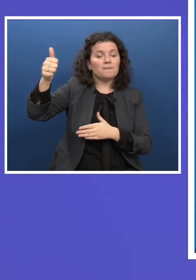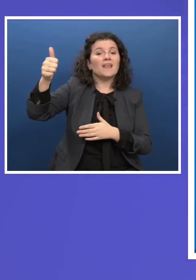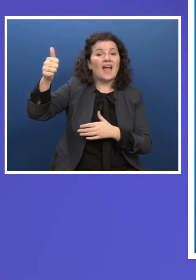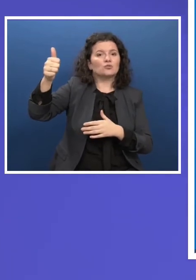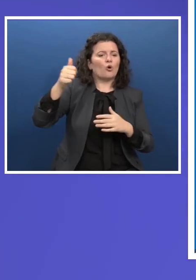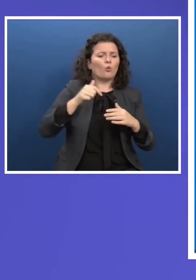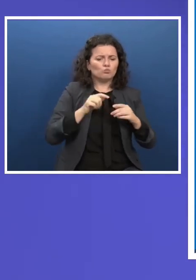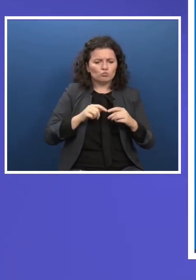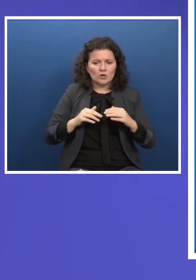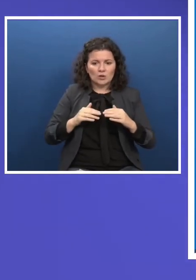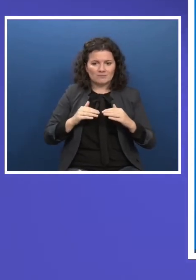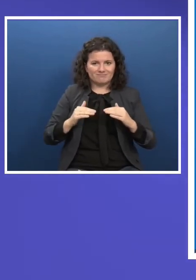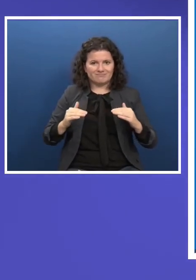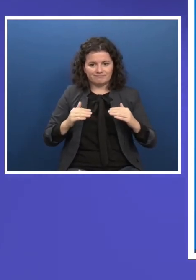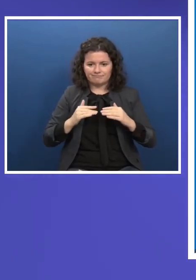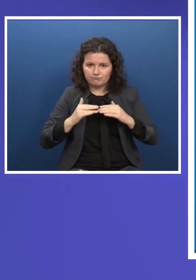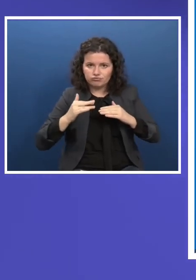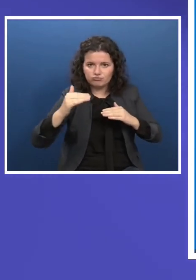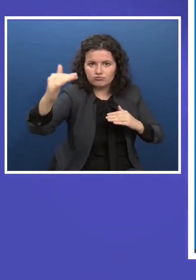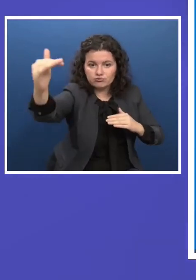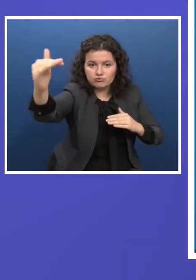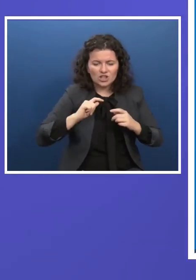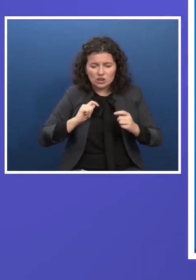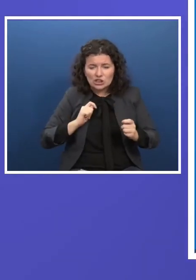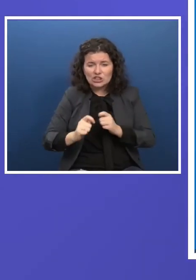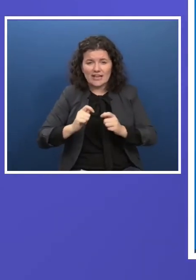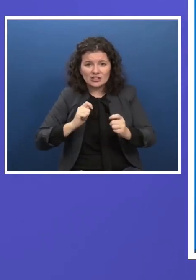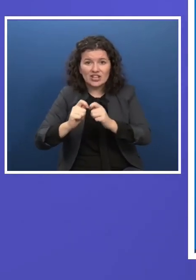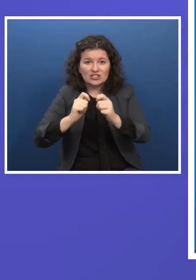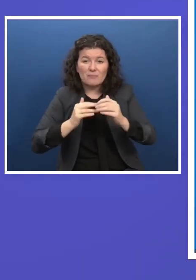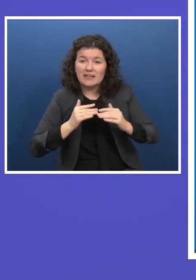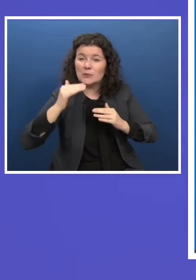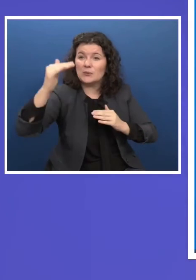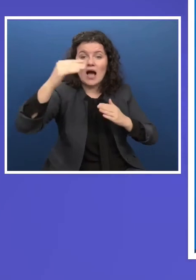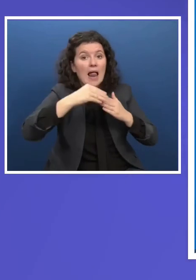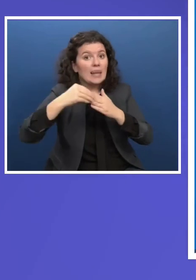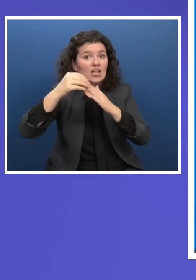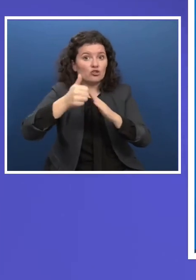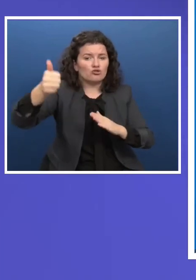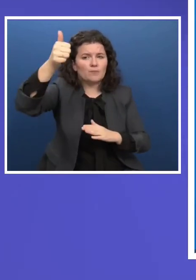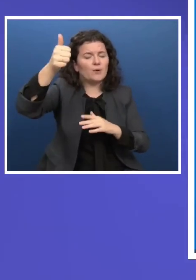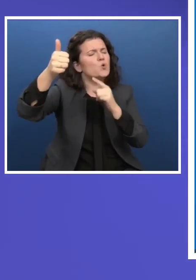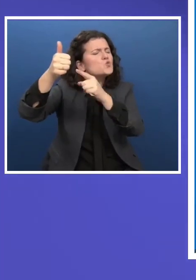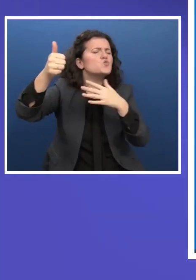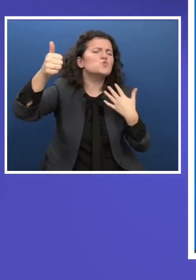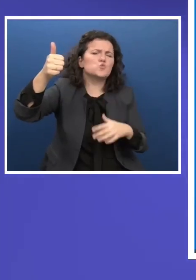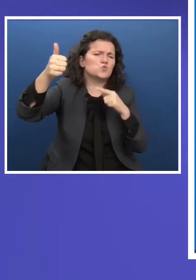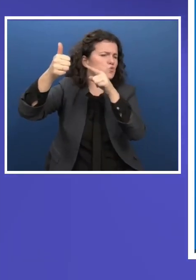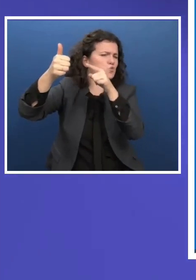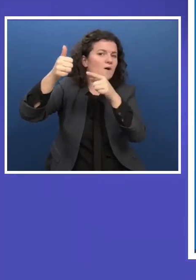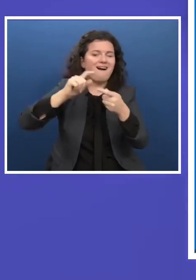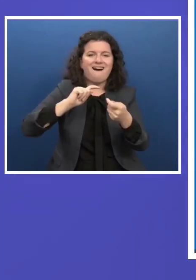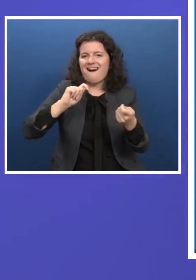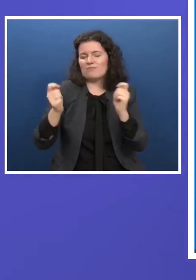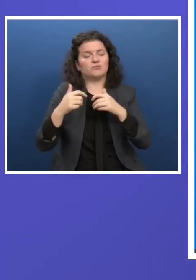to run. I think it's very easy when you're approaching gender equality and